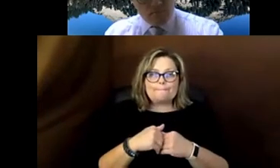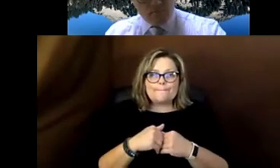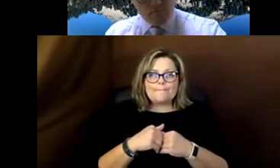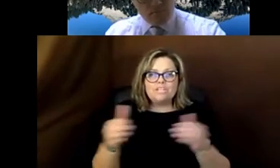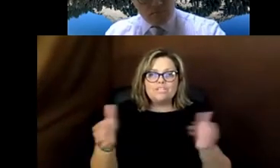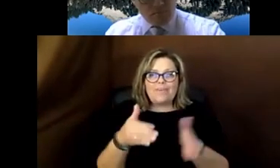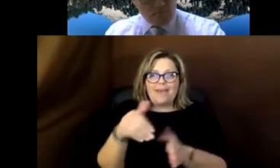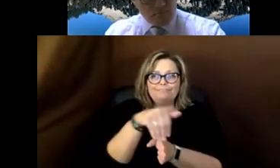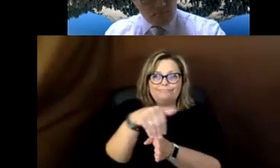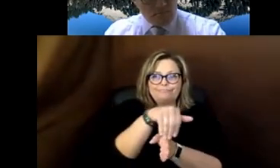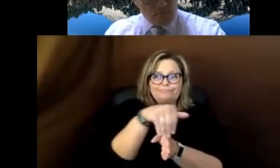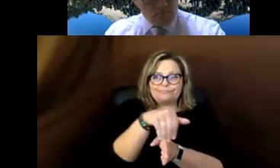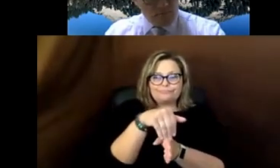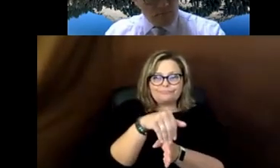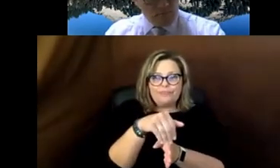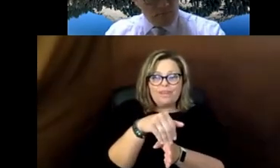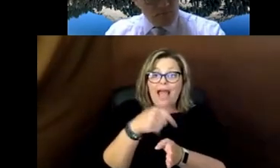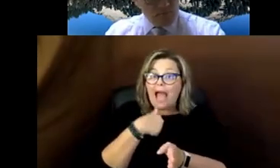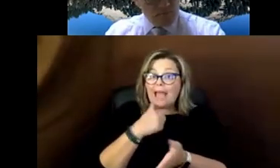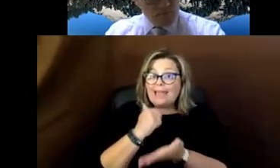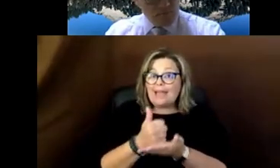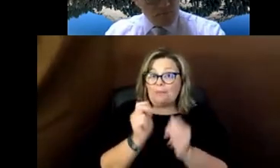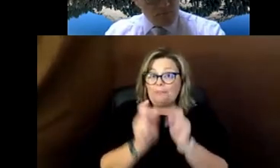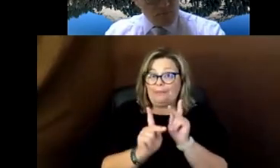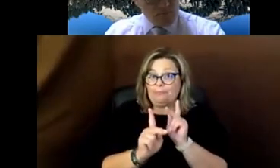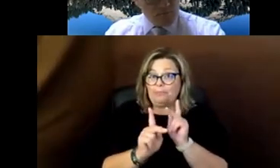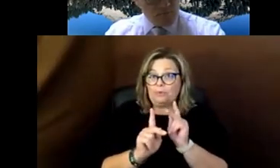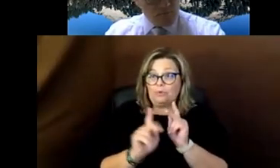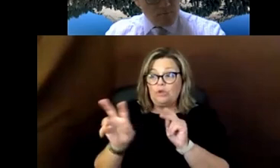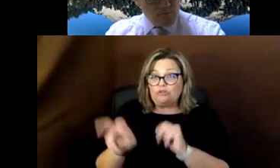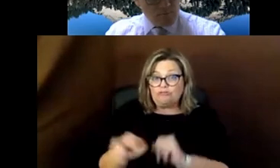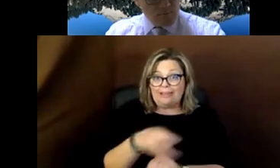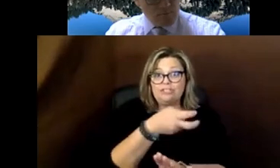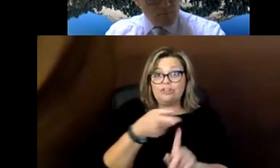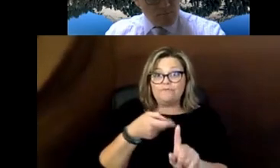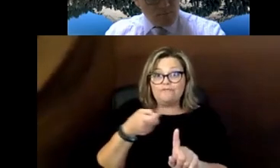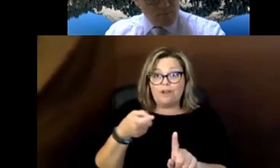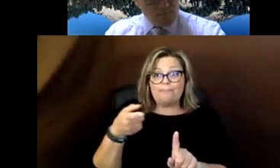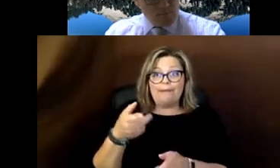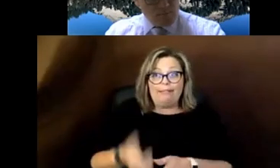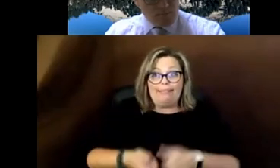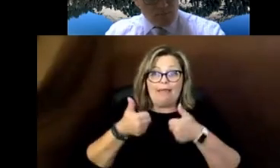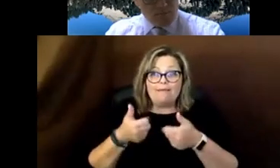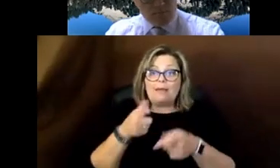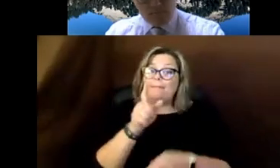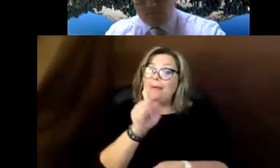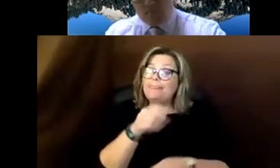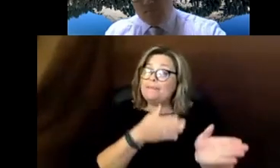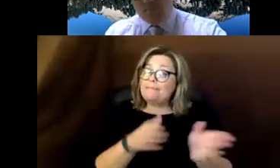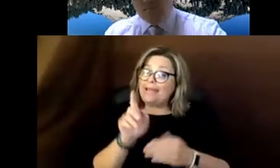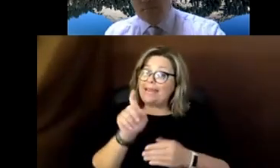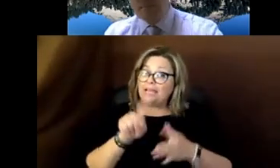life stages. And the planning, I think that Tammy, I think, mentioned that it's got to start from the very beginning. You've got